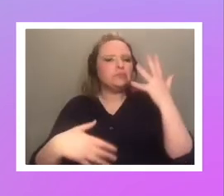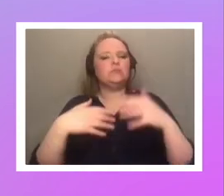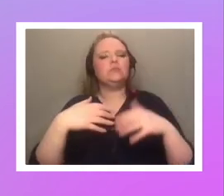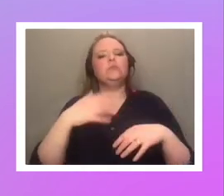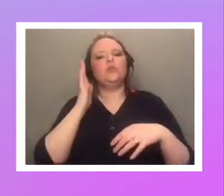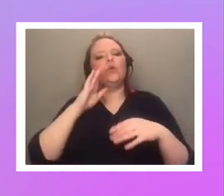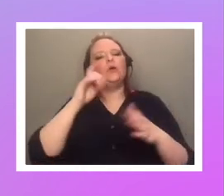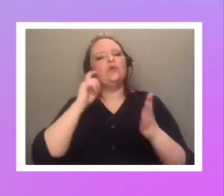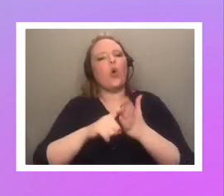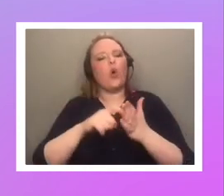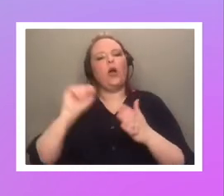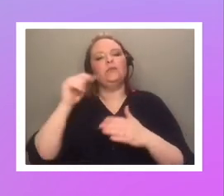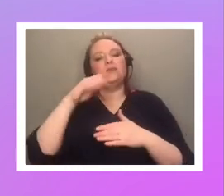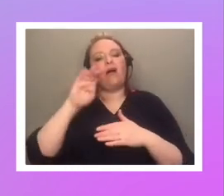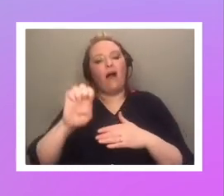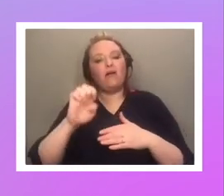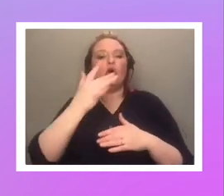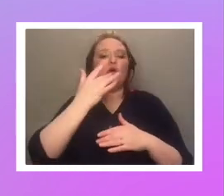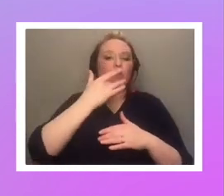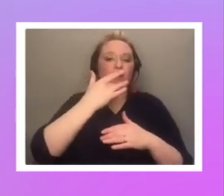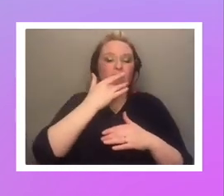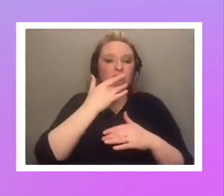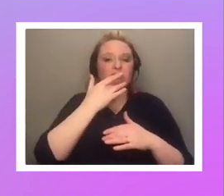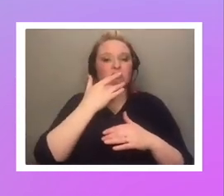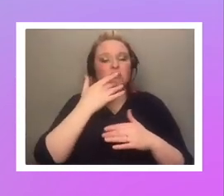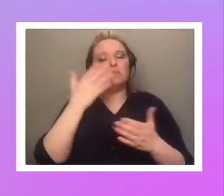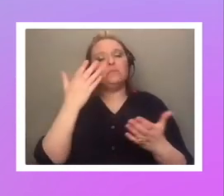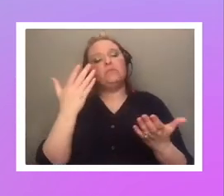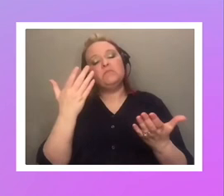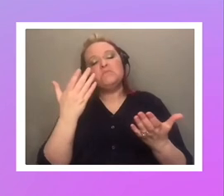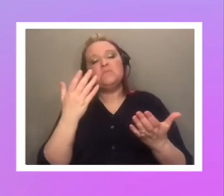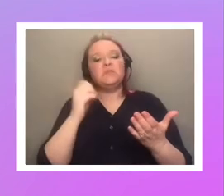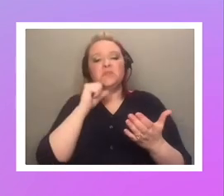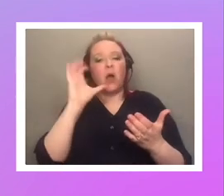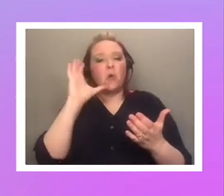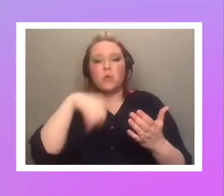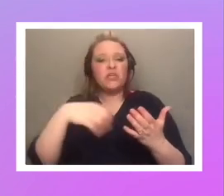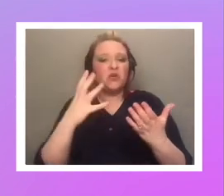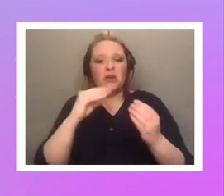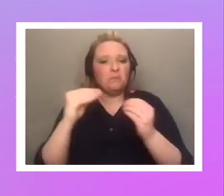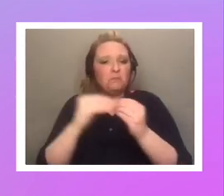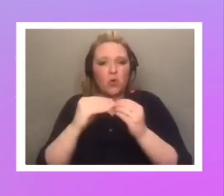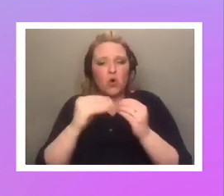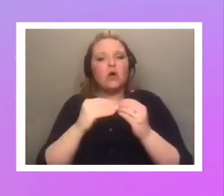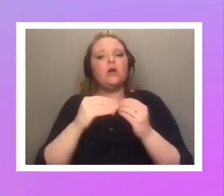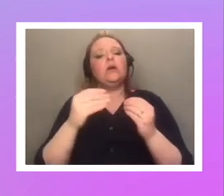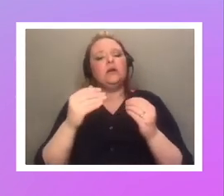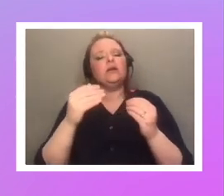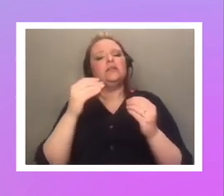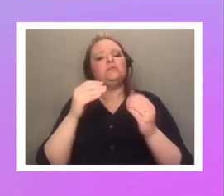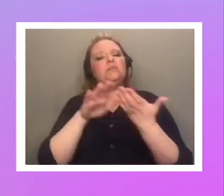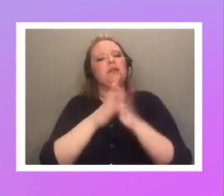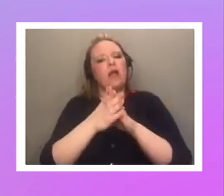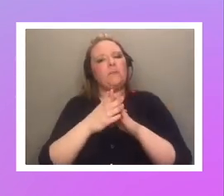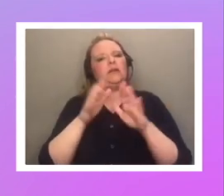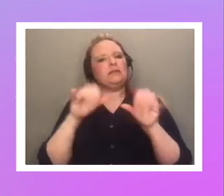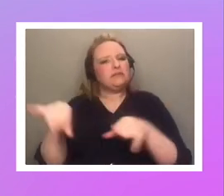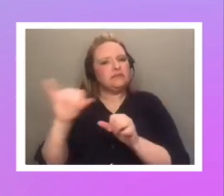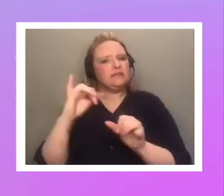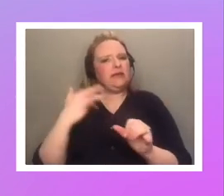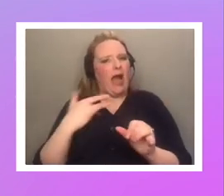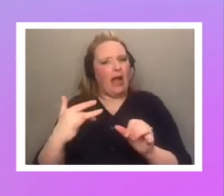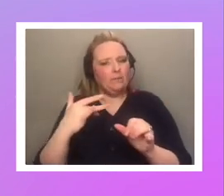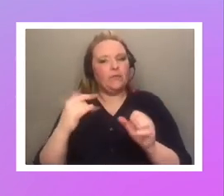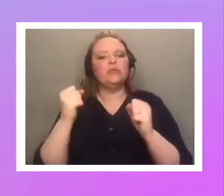start noticing that toggles and preferences aren't maybe such a strange thing on the web anymore. It's actually becoming kind of commonplace.